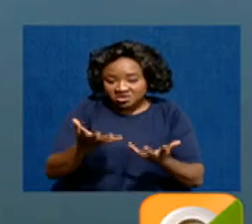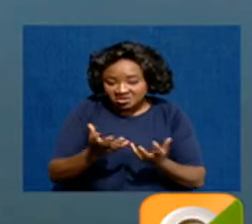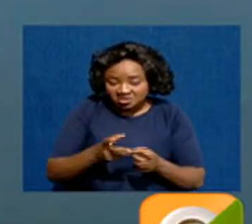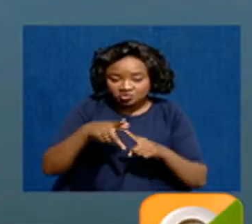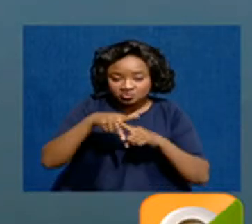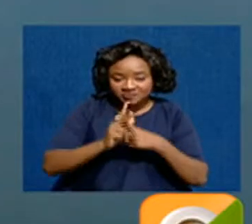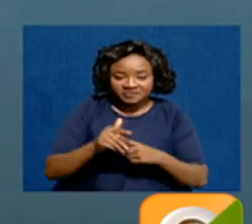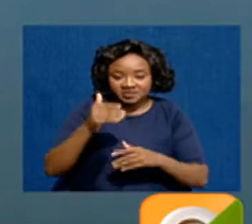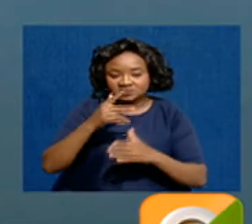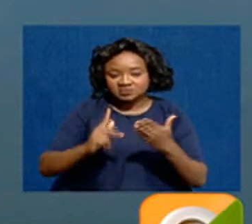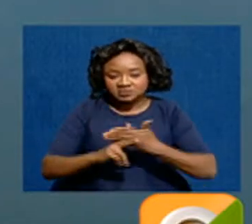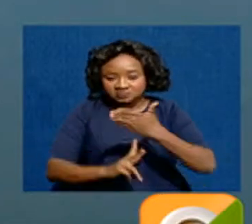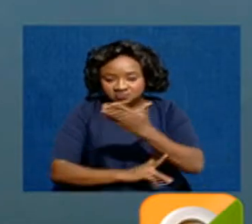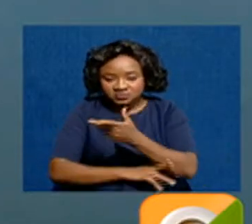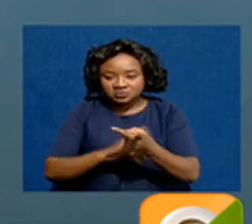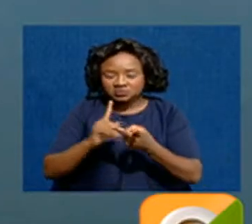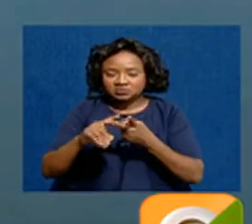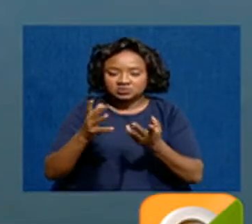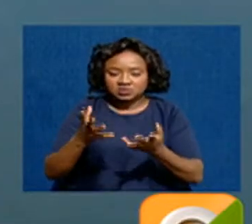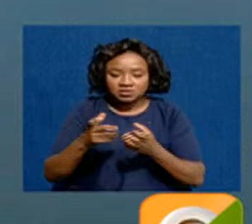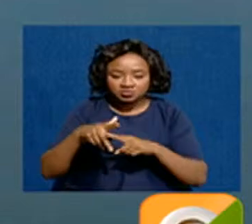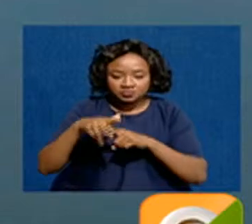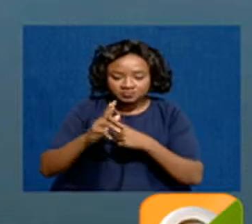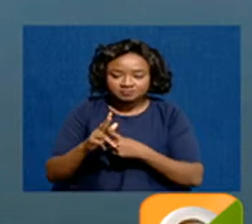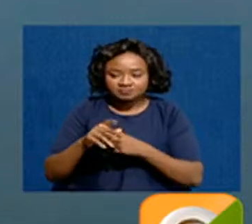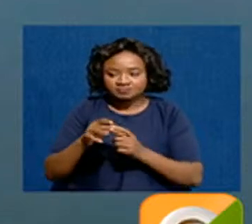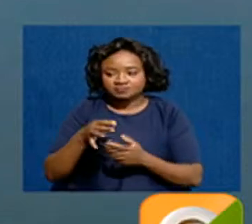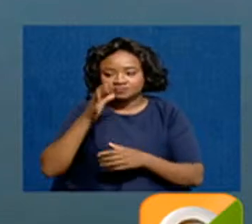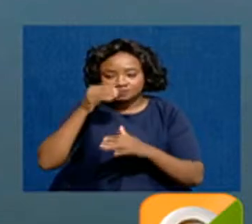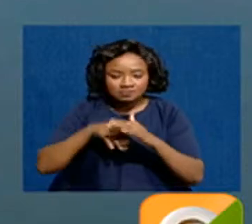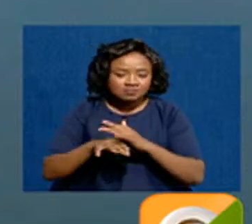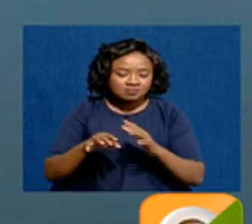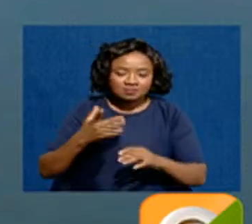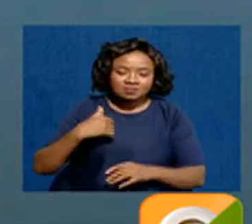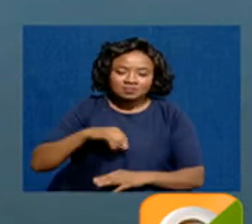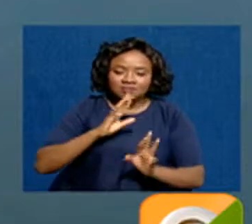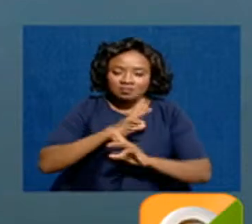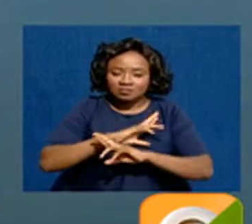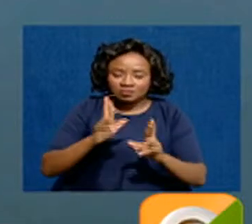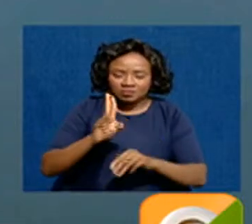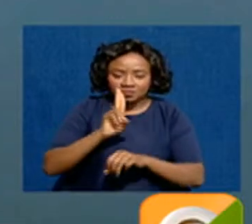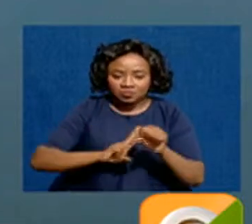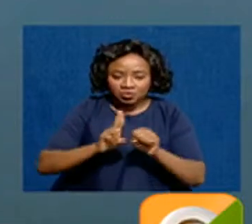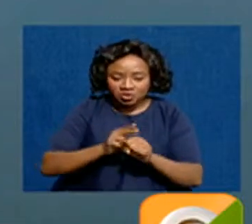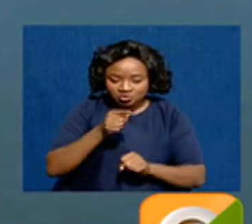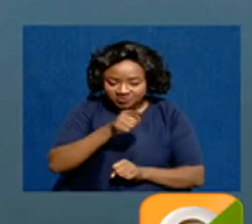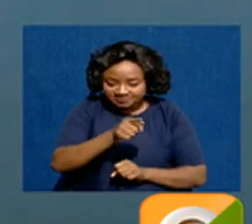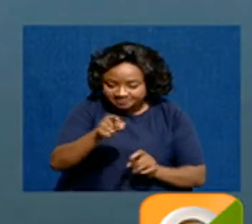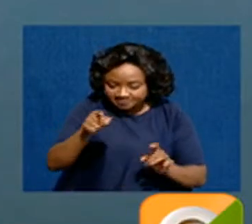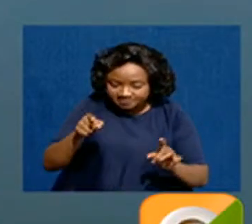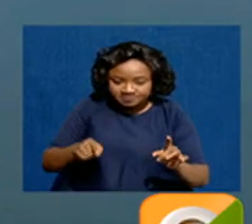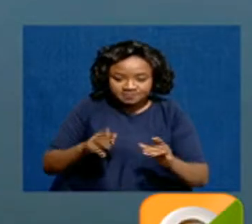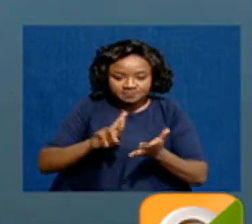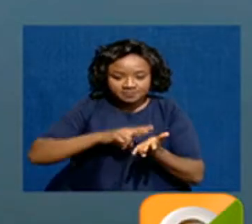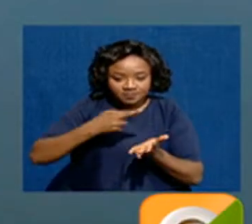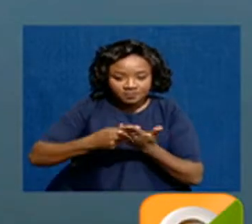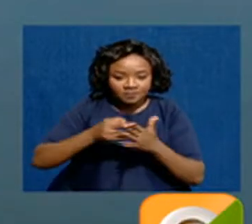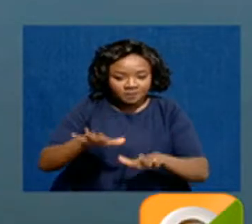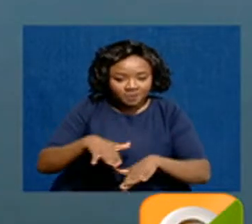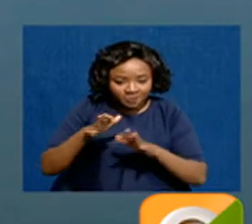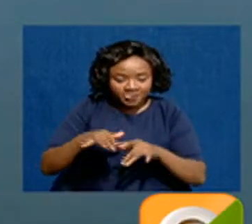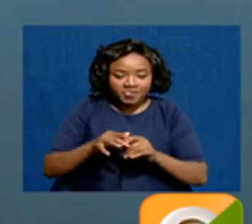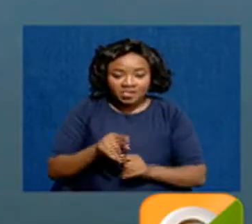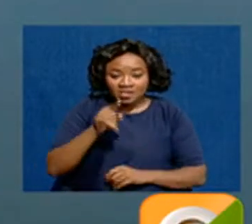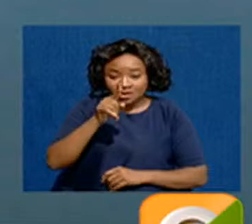tunnel or culverts and so forth, we will use those resources we have carefully. Okay. And are you